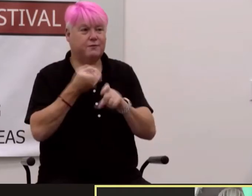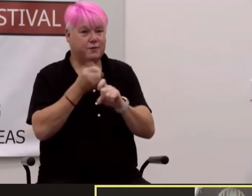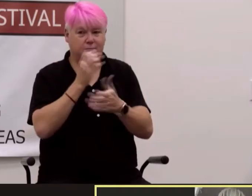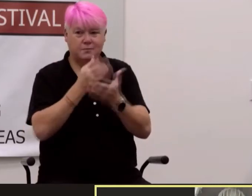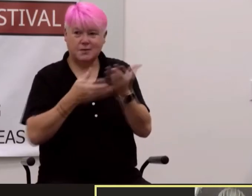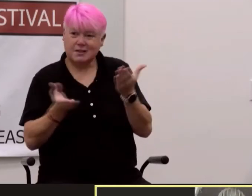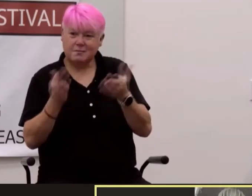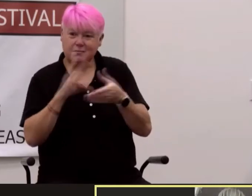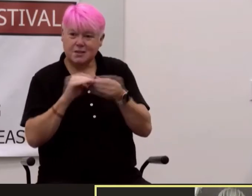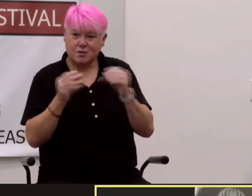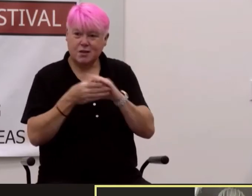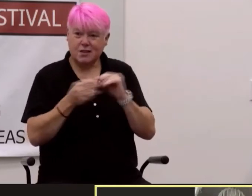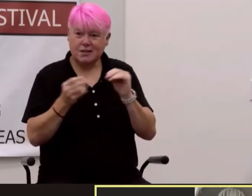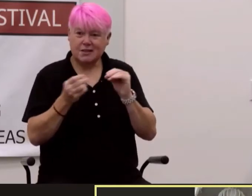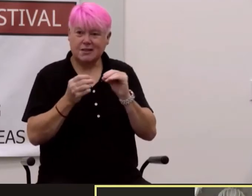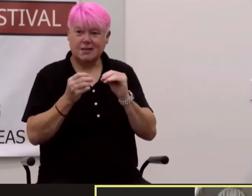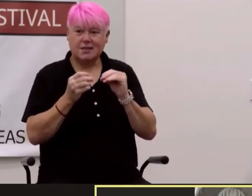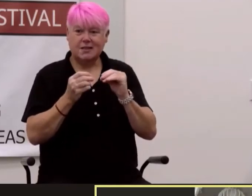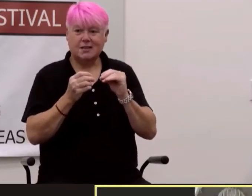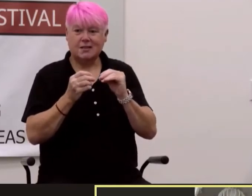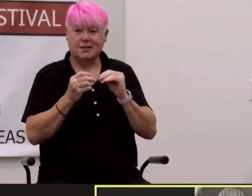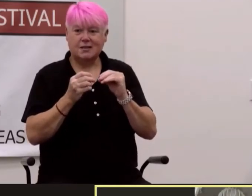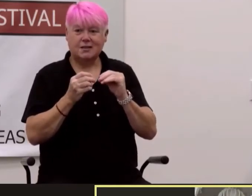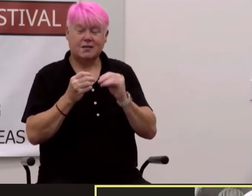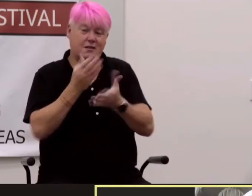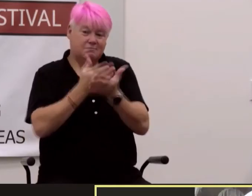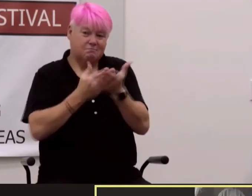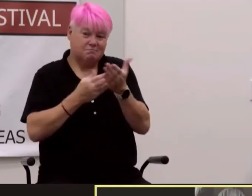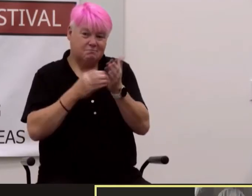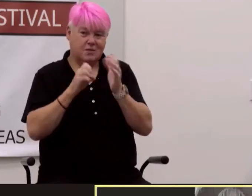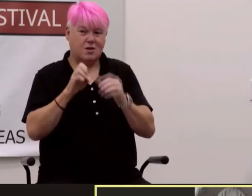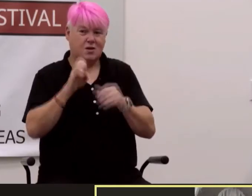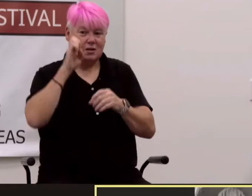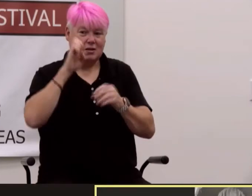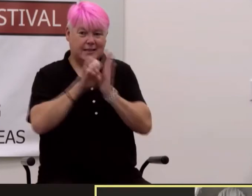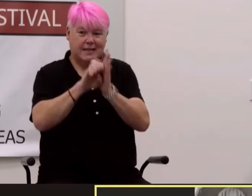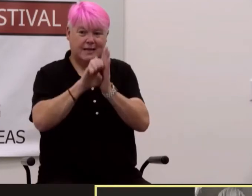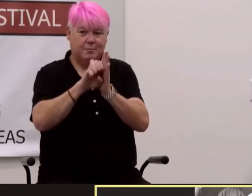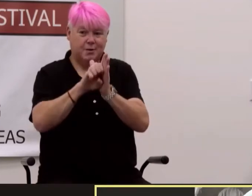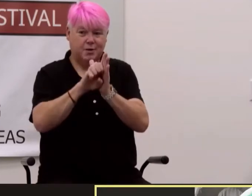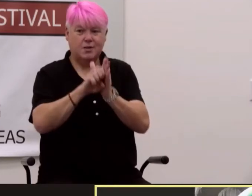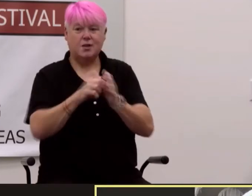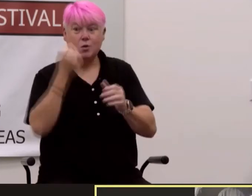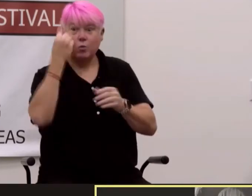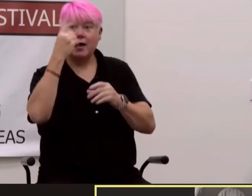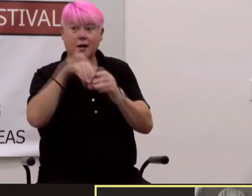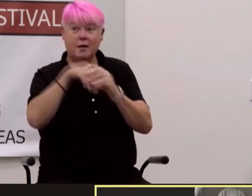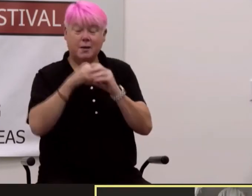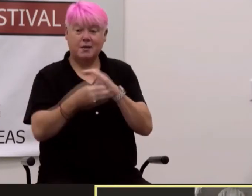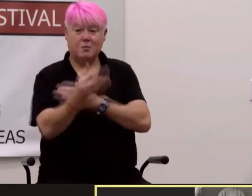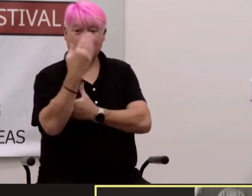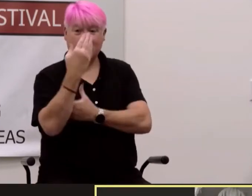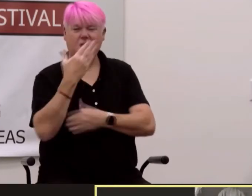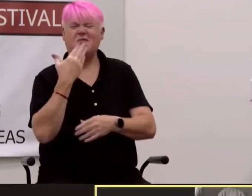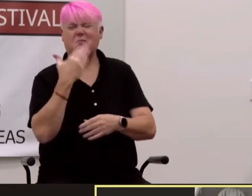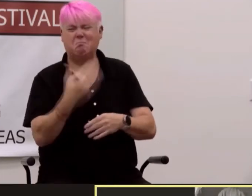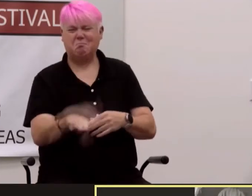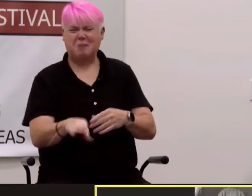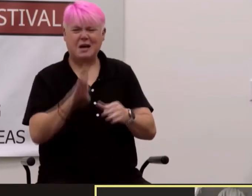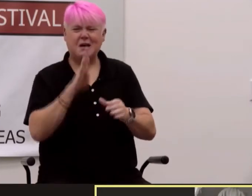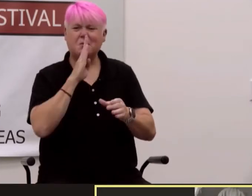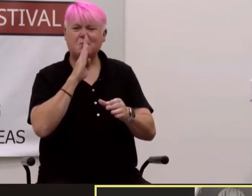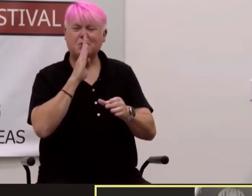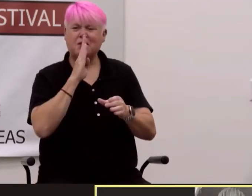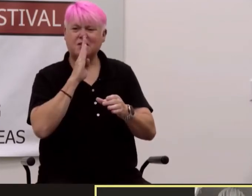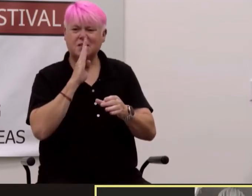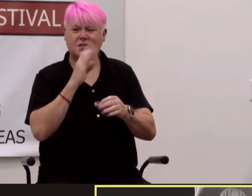this before. A small example would be when you wake up in the morning and you have a bad breakfast. And you make it for